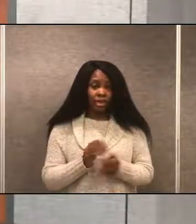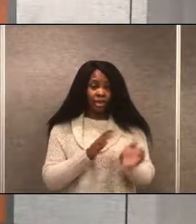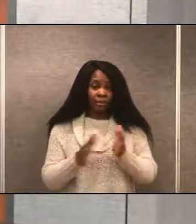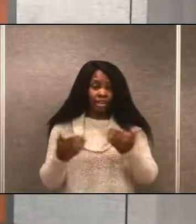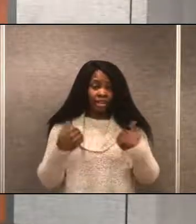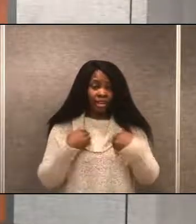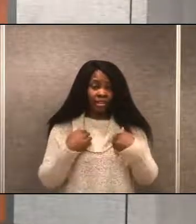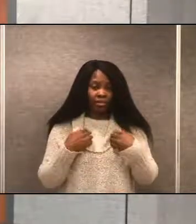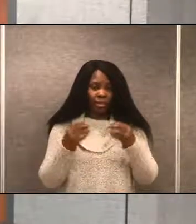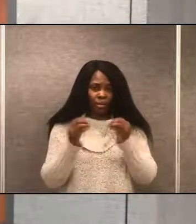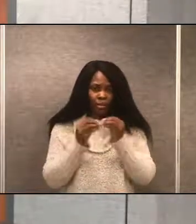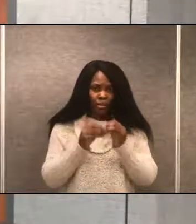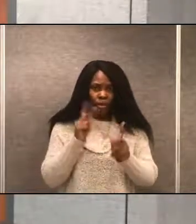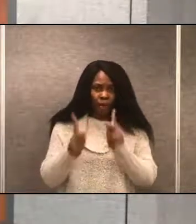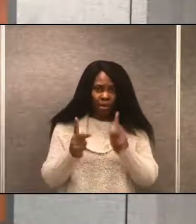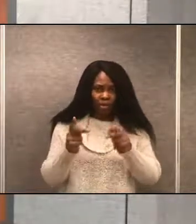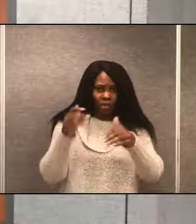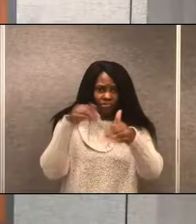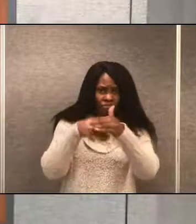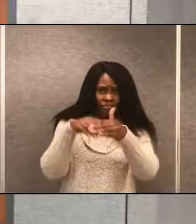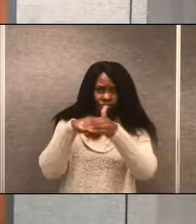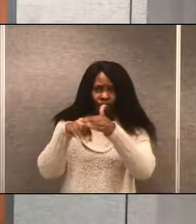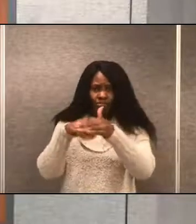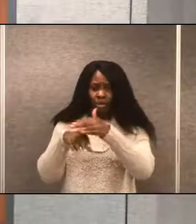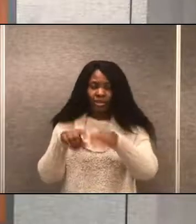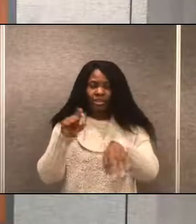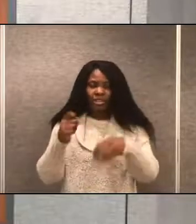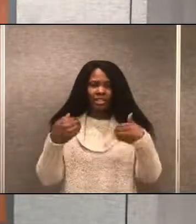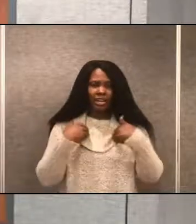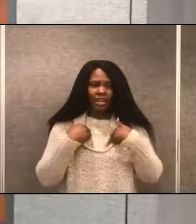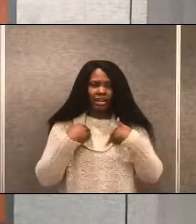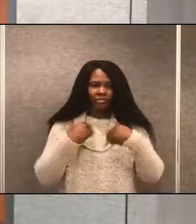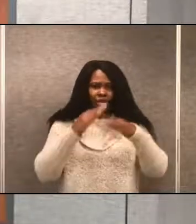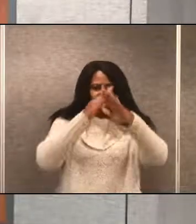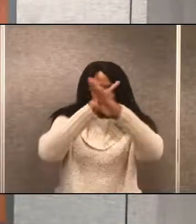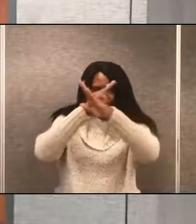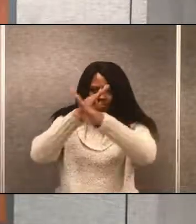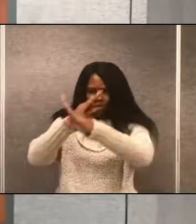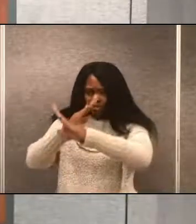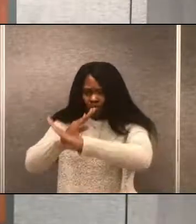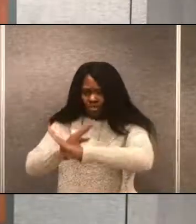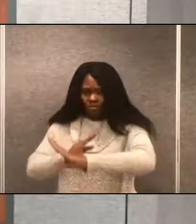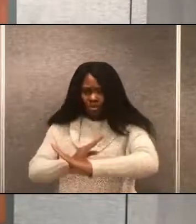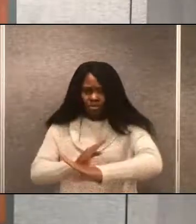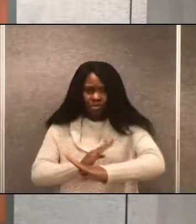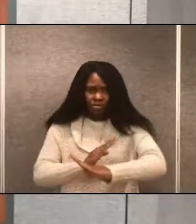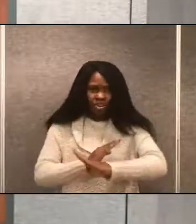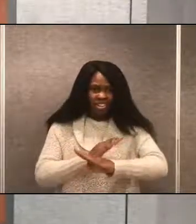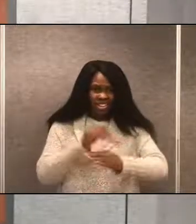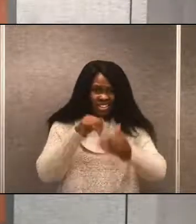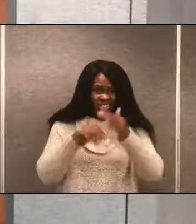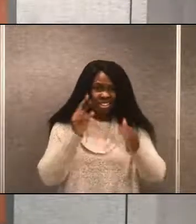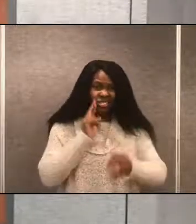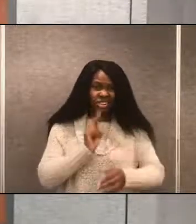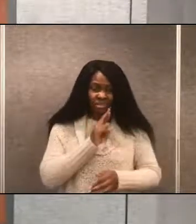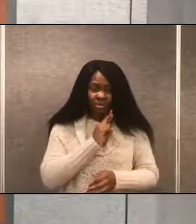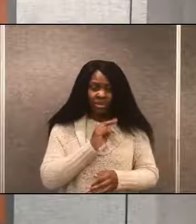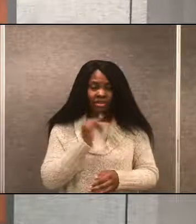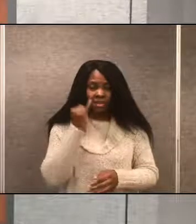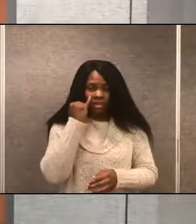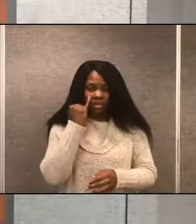clients would have to have barriers within them if they are going to breach the 6 feet